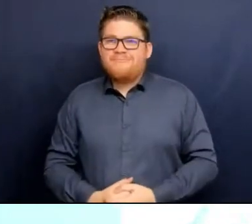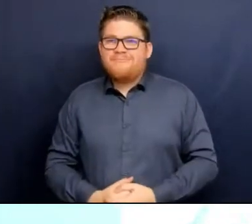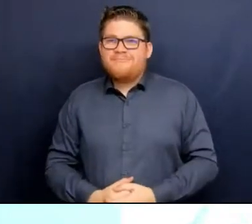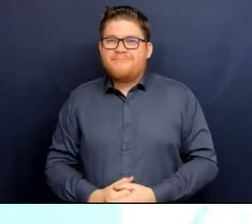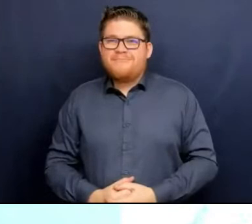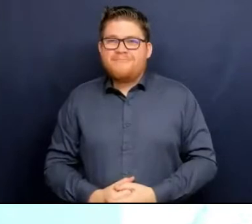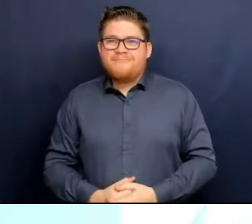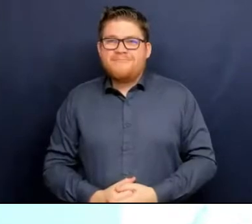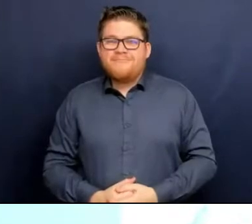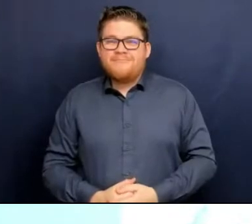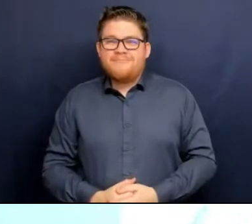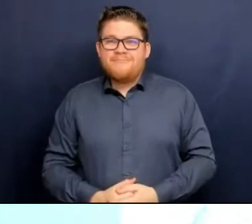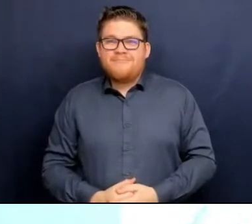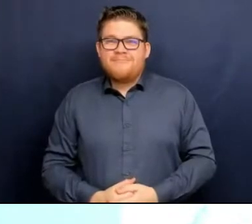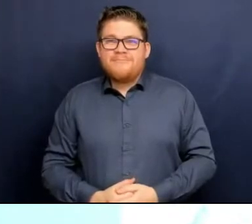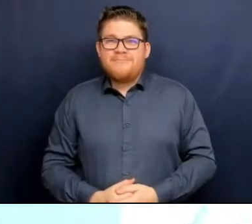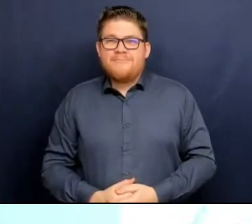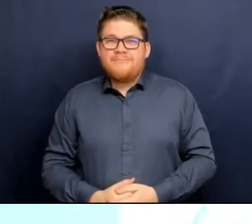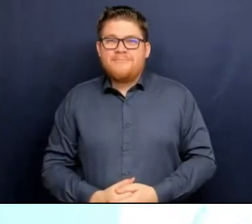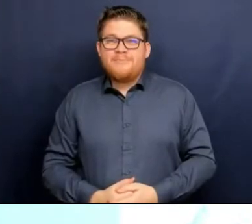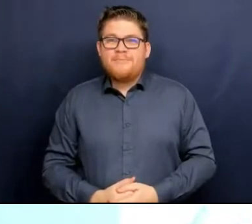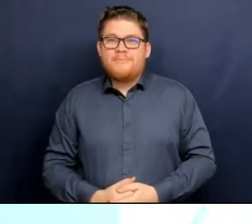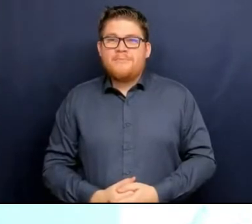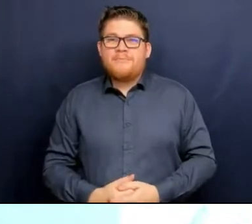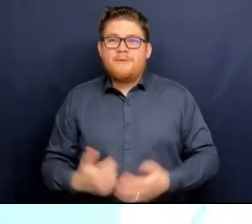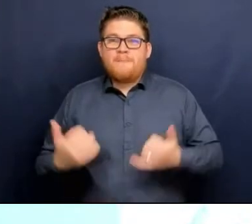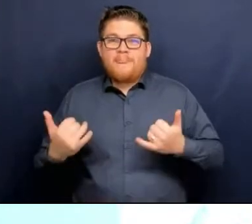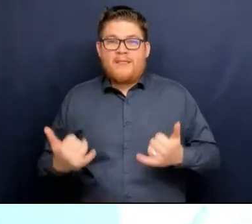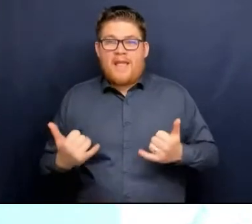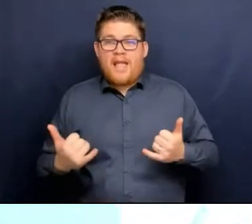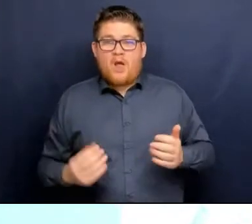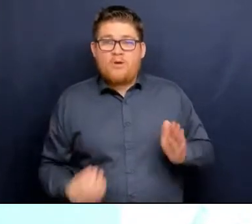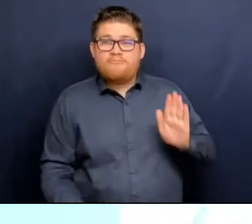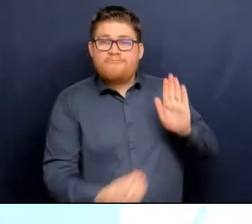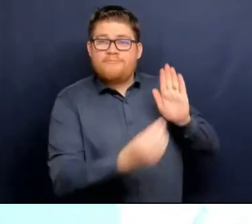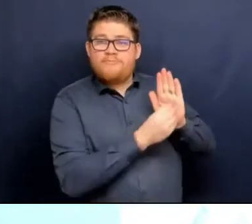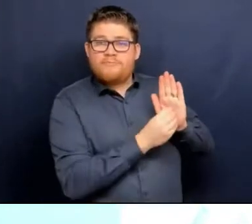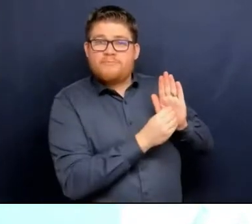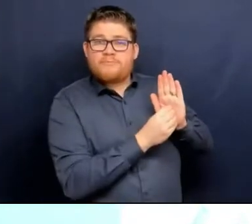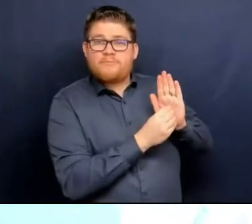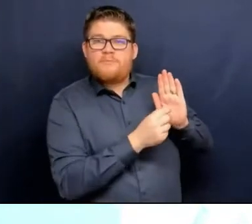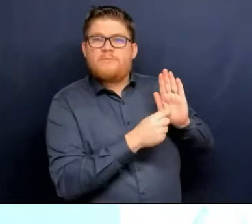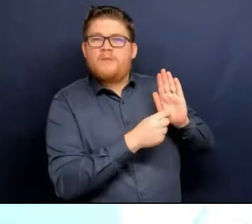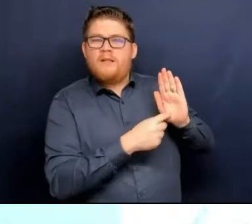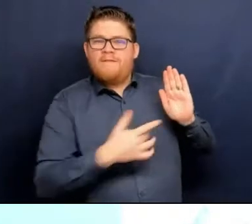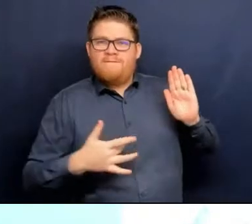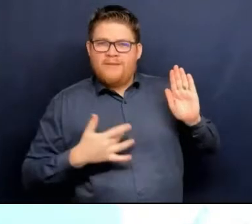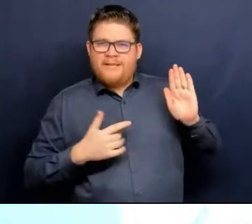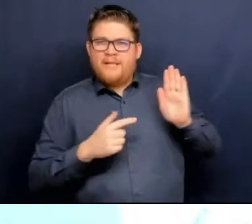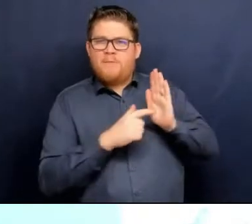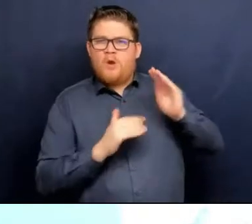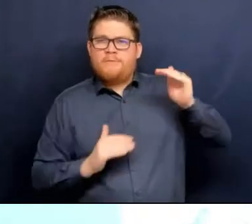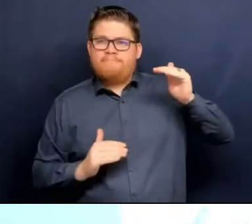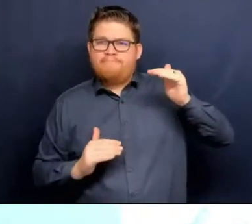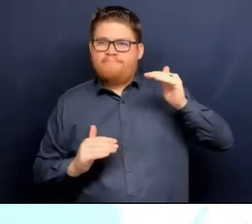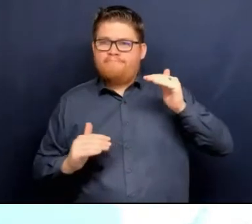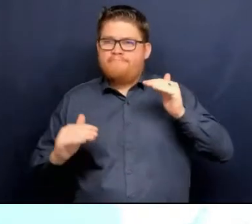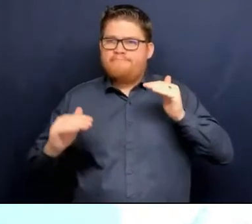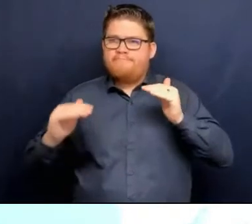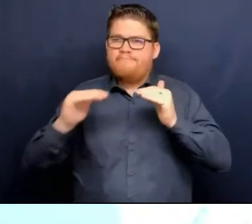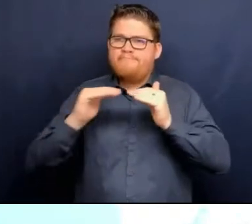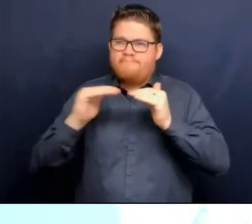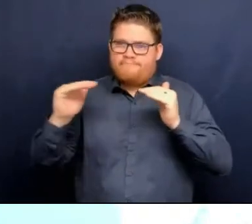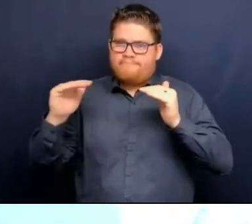the feeling of the room when we sit down with the province. So I know that many First Nations are excited to see the details of this